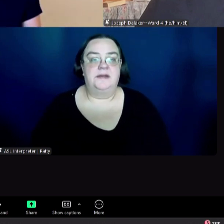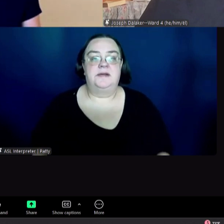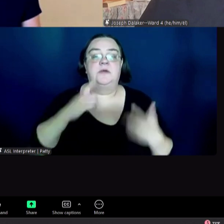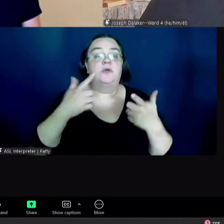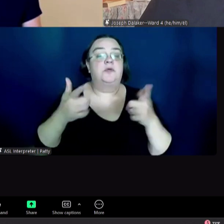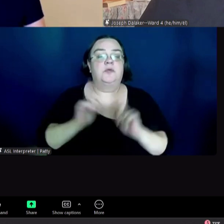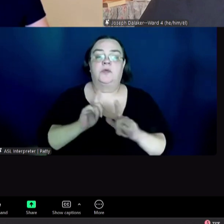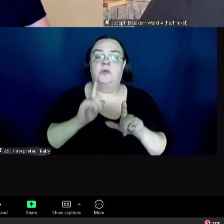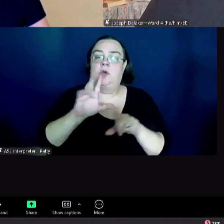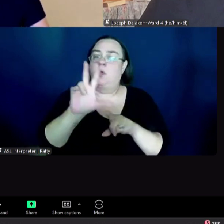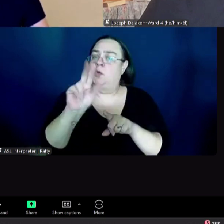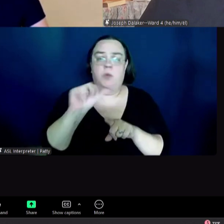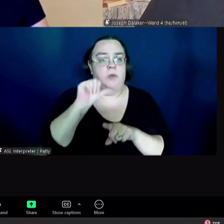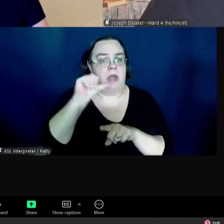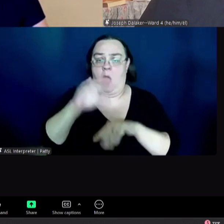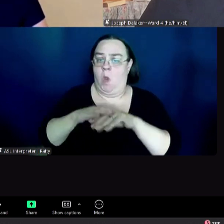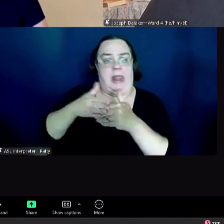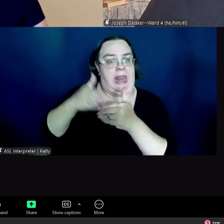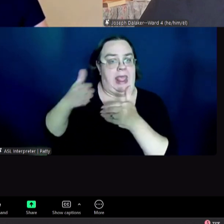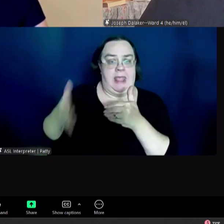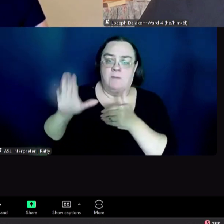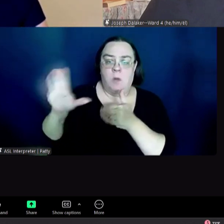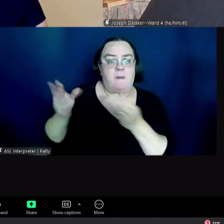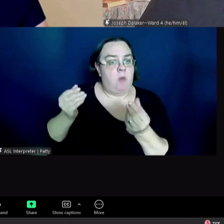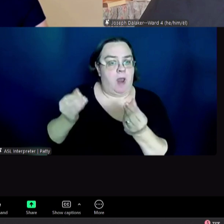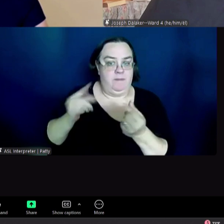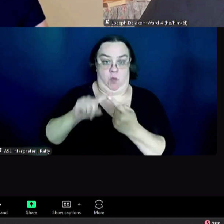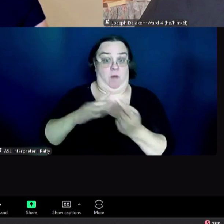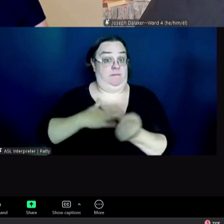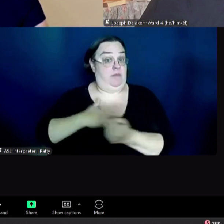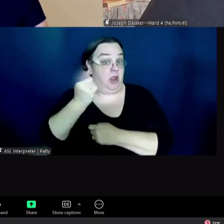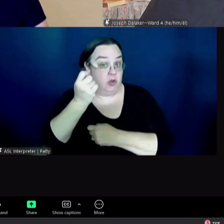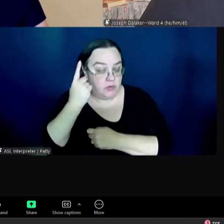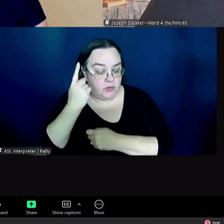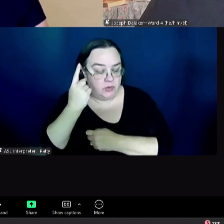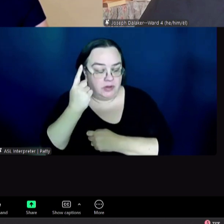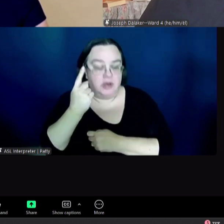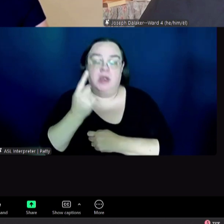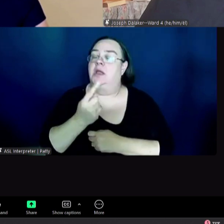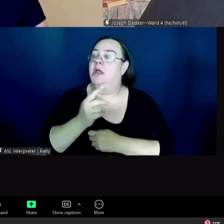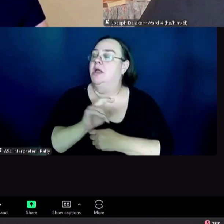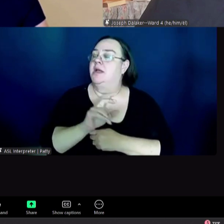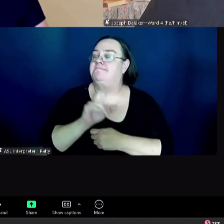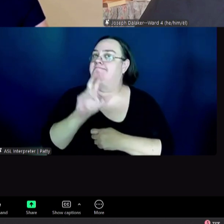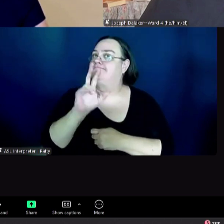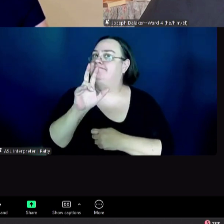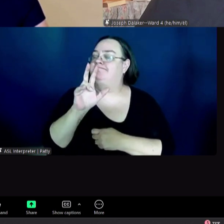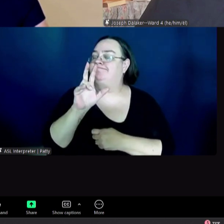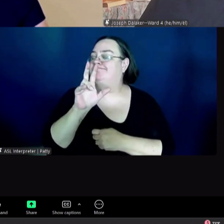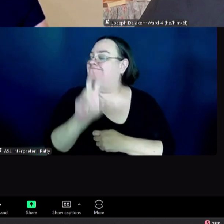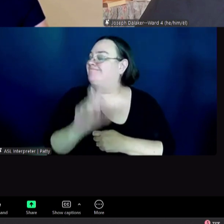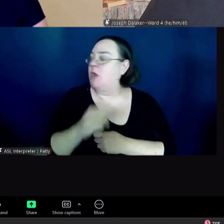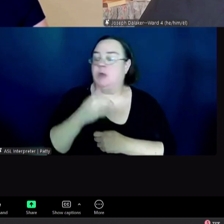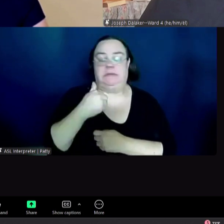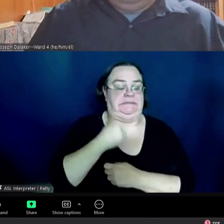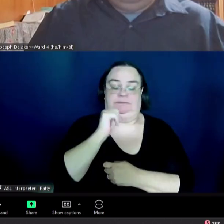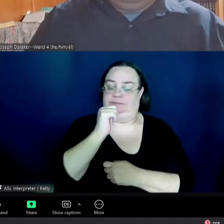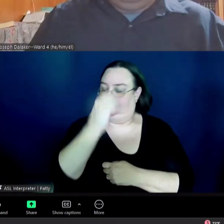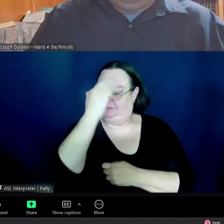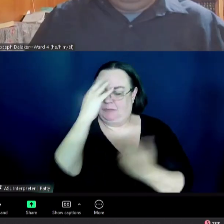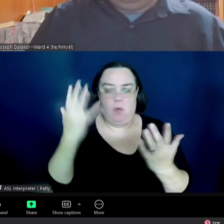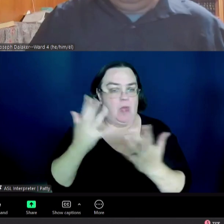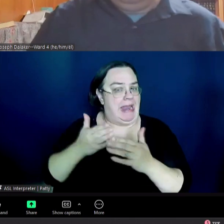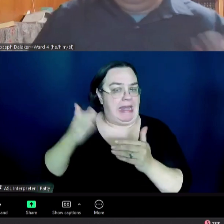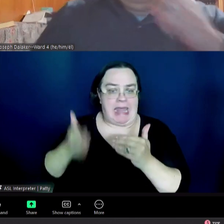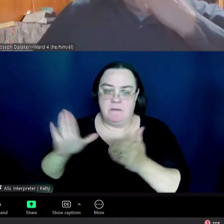neighbor's property as far as, to my understanding. No, I don't know what the neighbor's ideas and thoughts